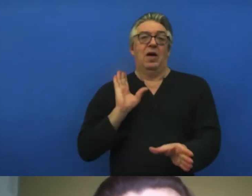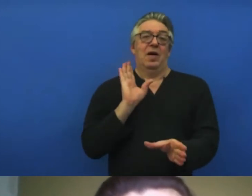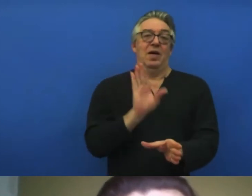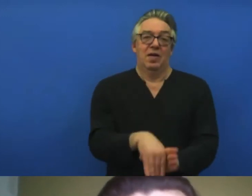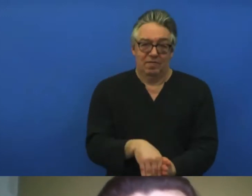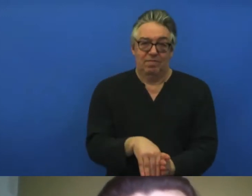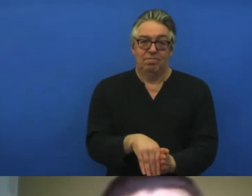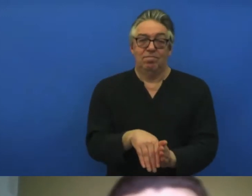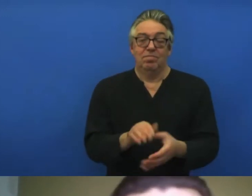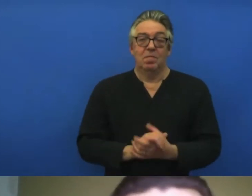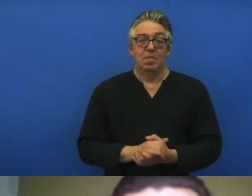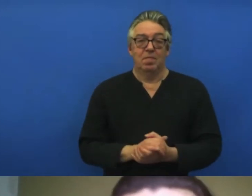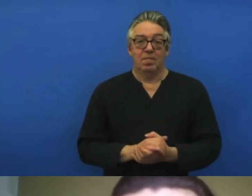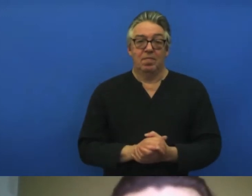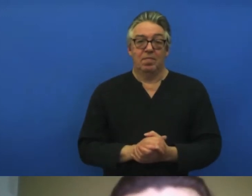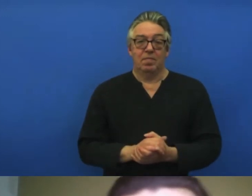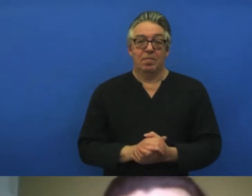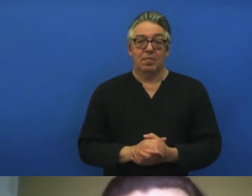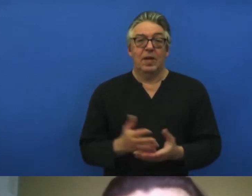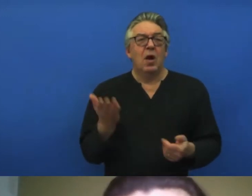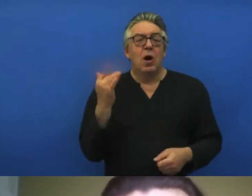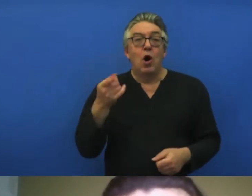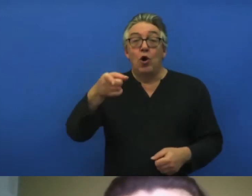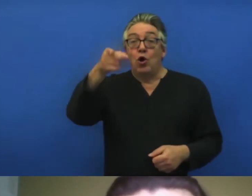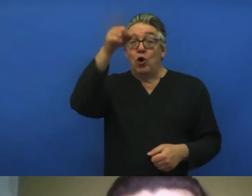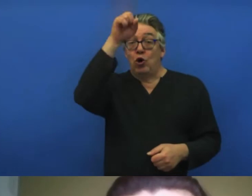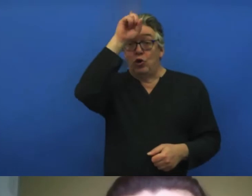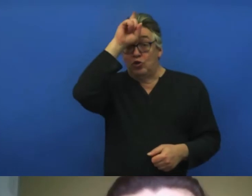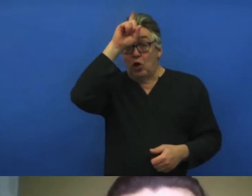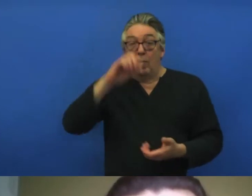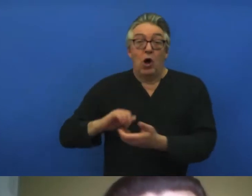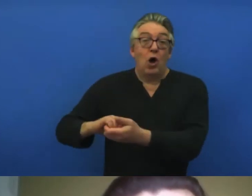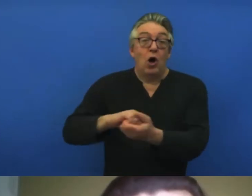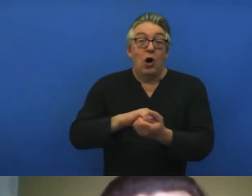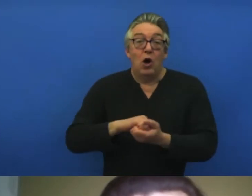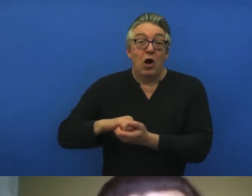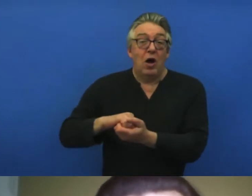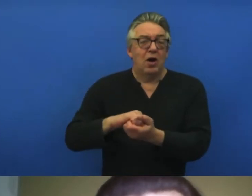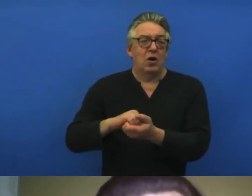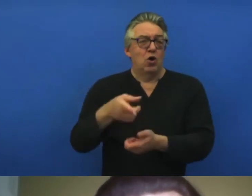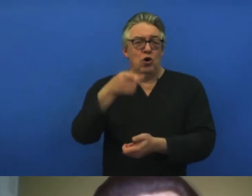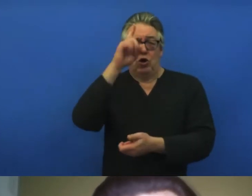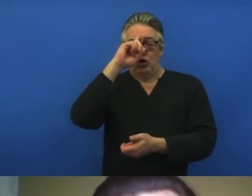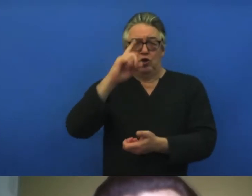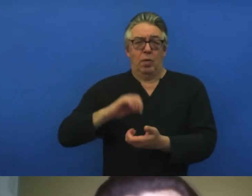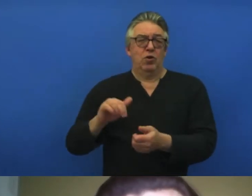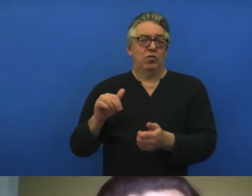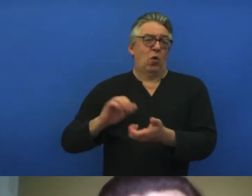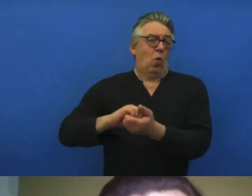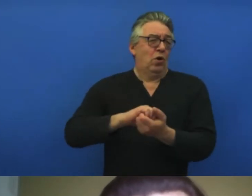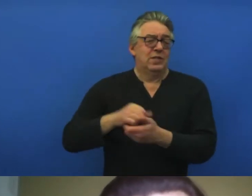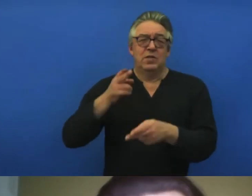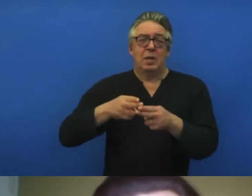only because the German organization Arbeiter Samariter Bund, the ASB, was involved, and they